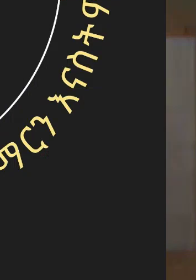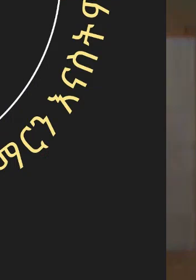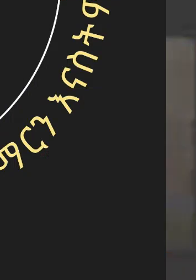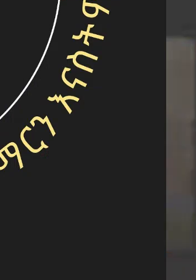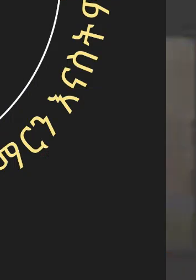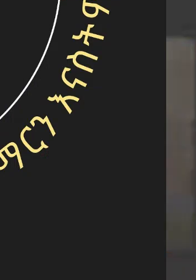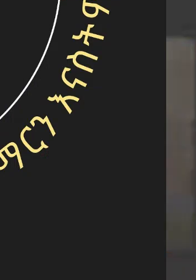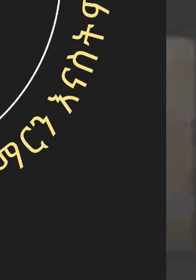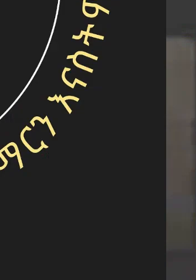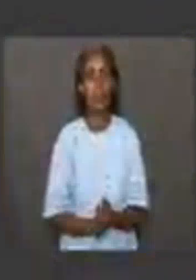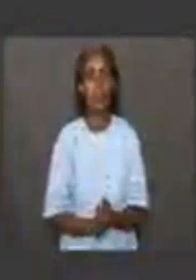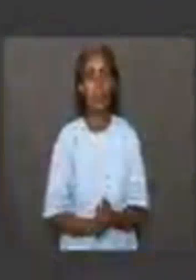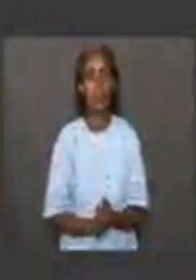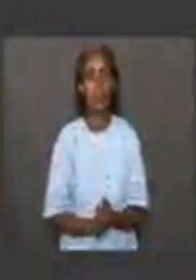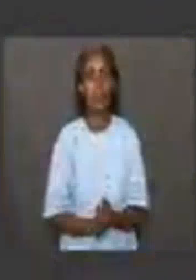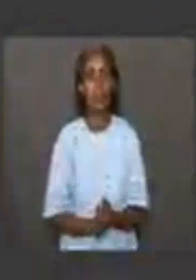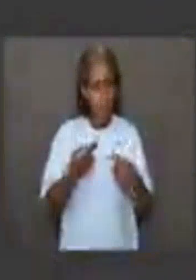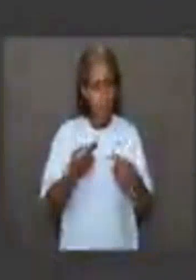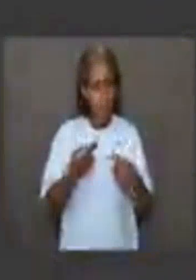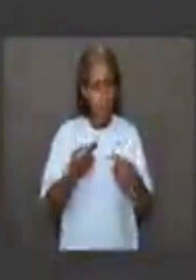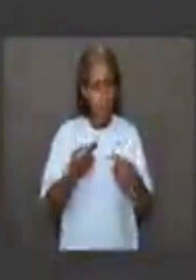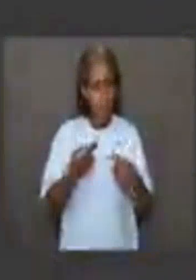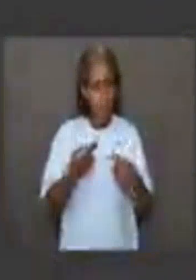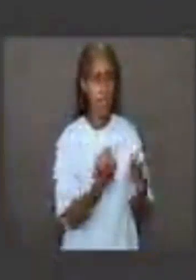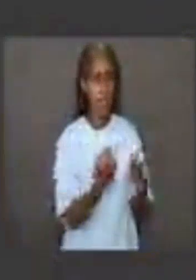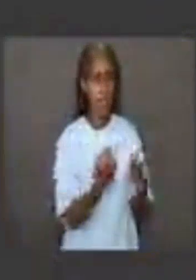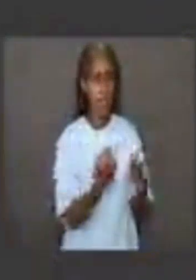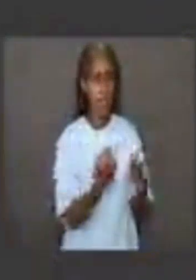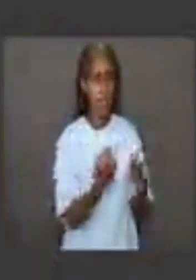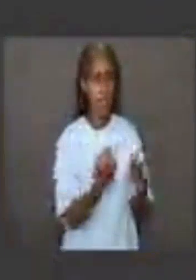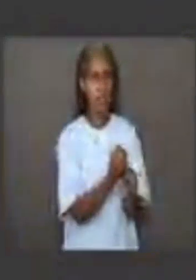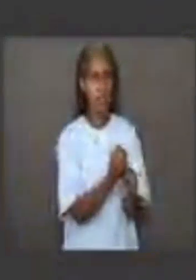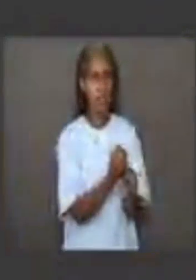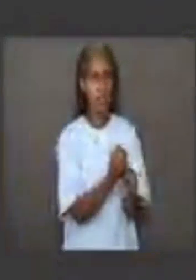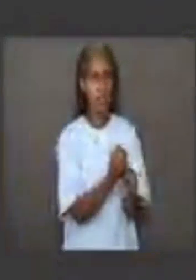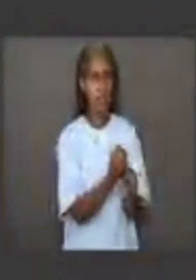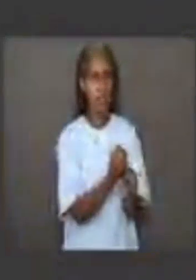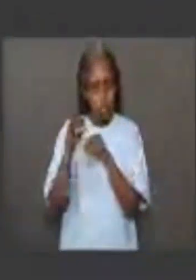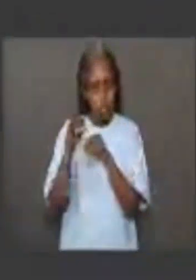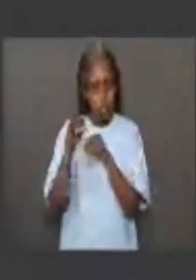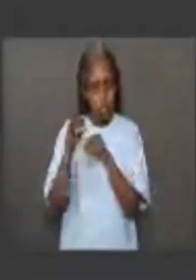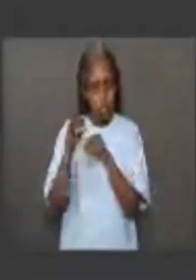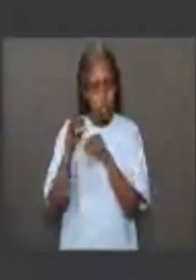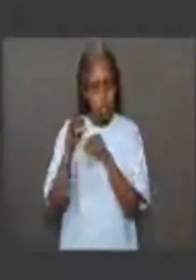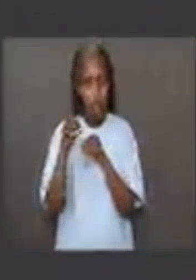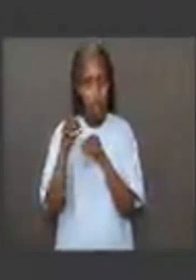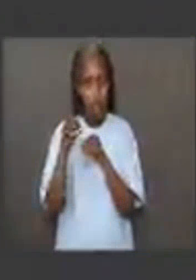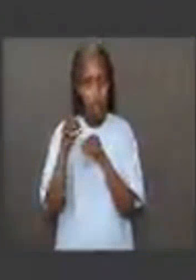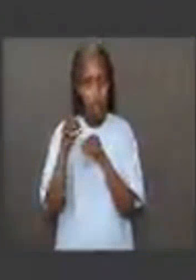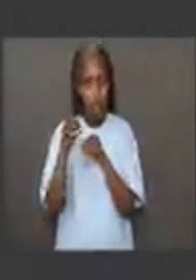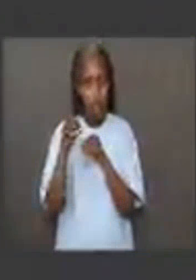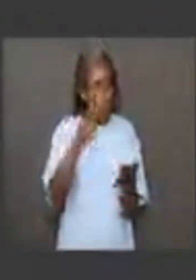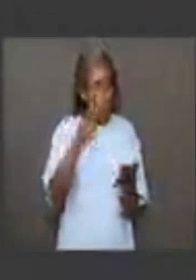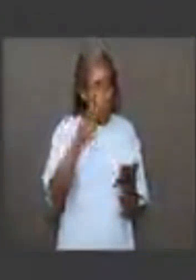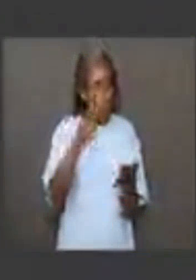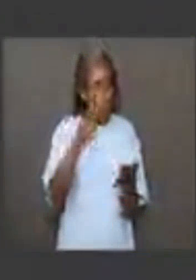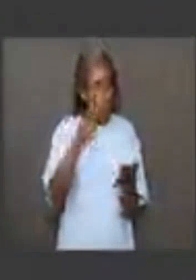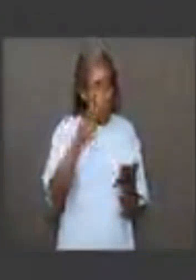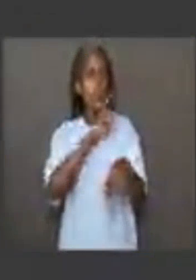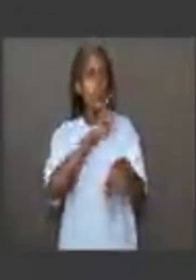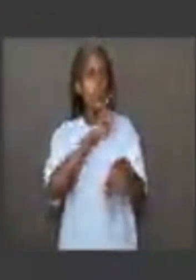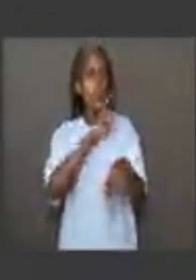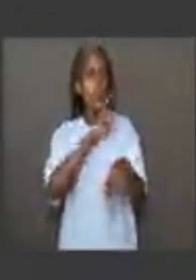Let us try an activity. Students, by what powers of